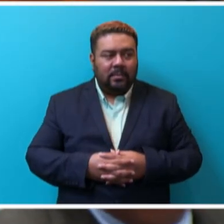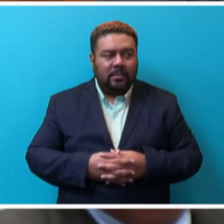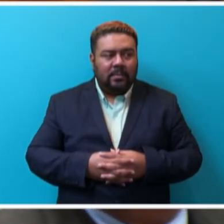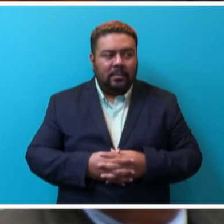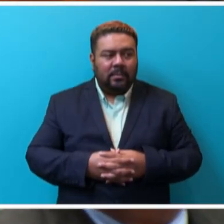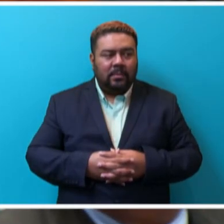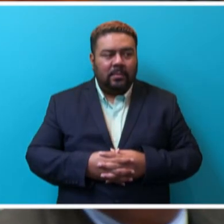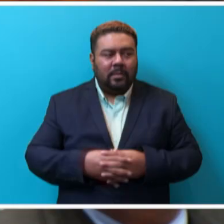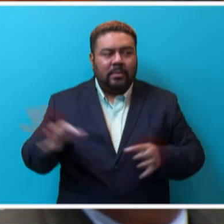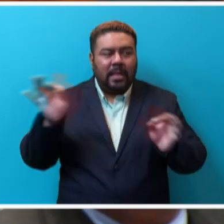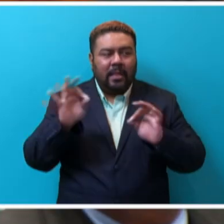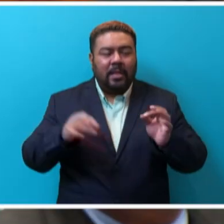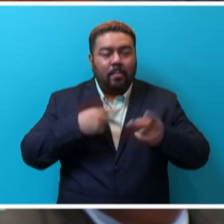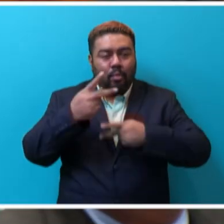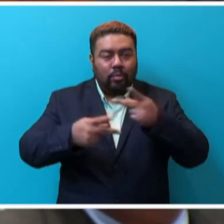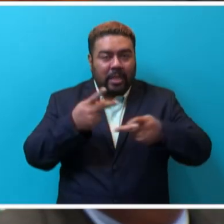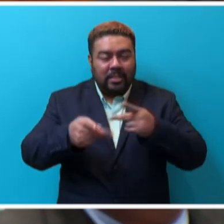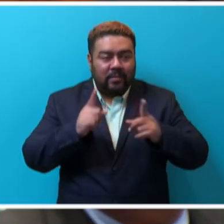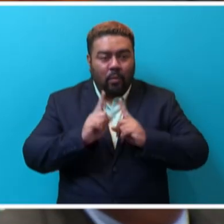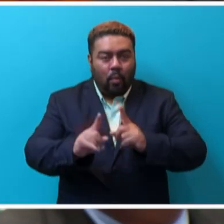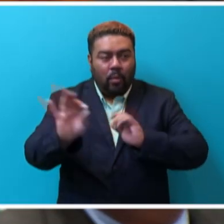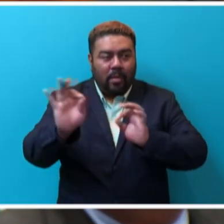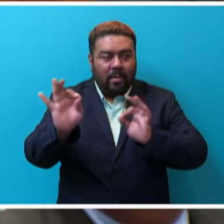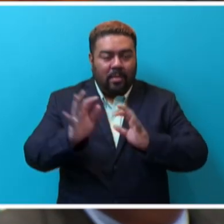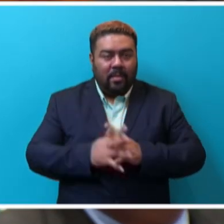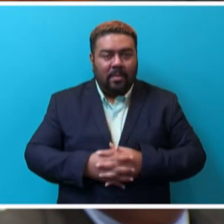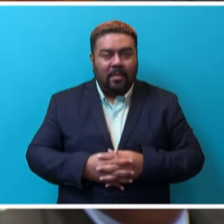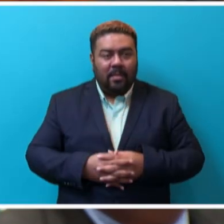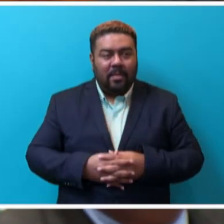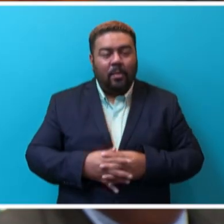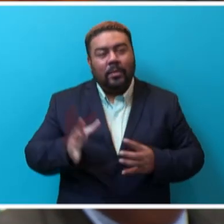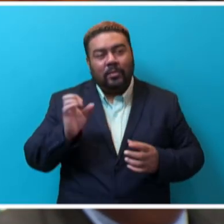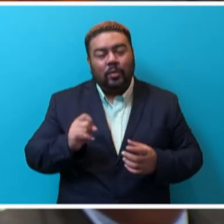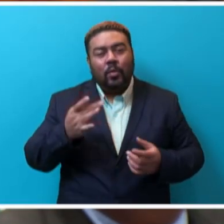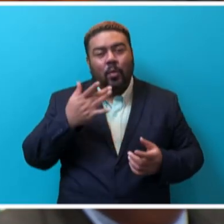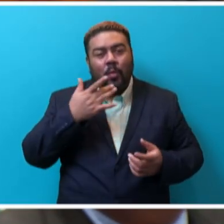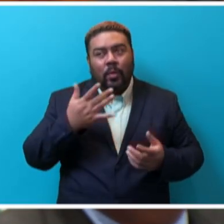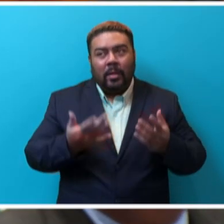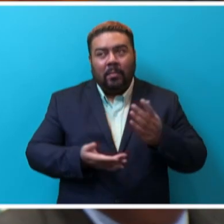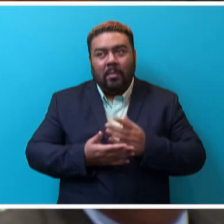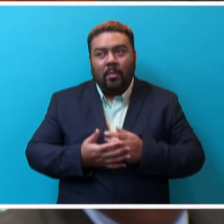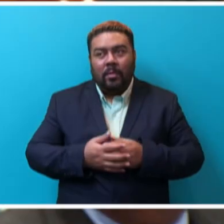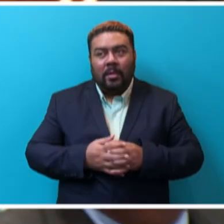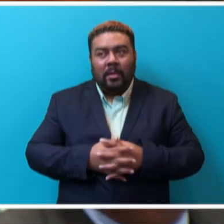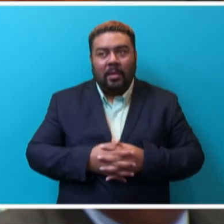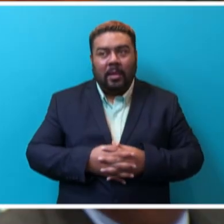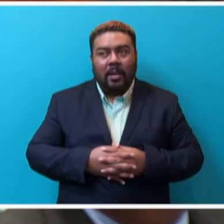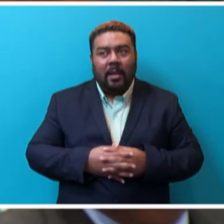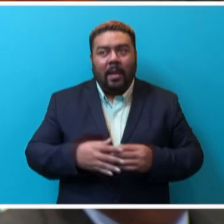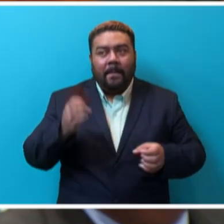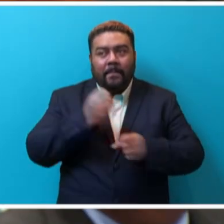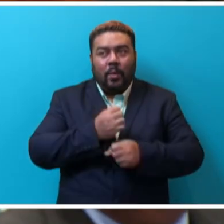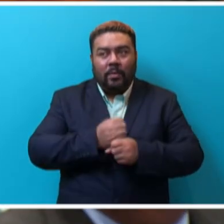due process followed. There was no IRAB, there was no tripartite consultation. The employers were all taken